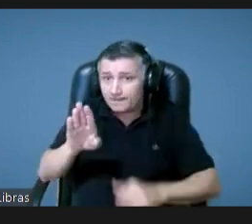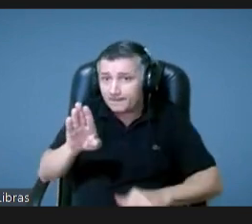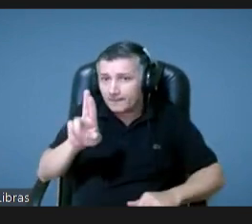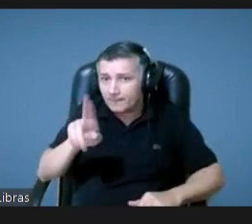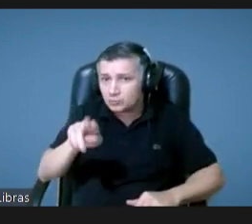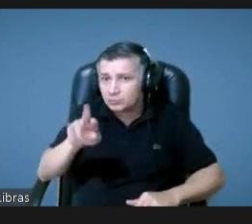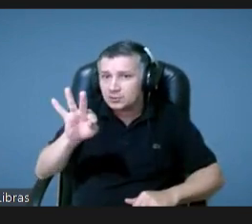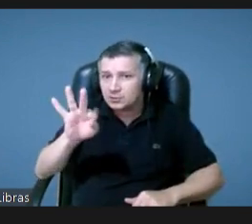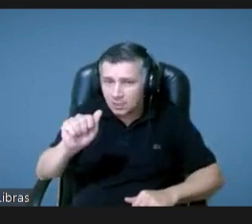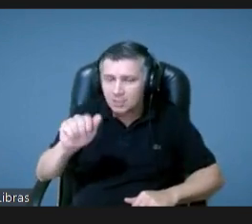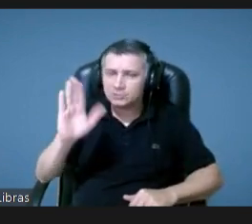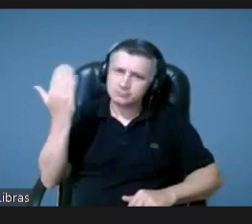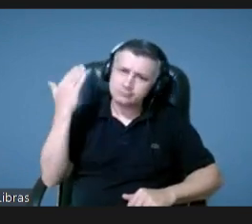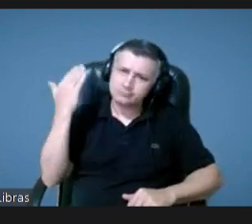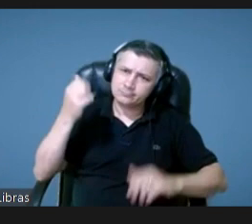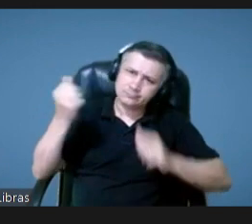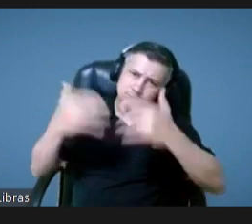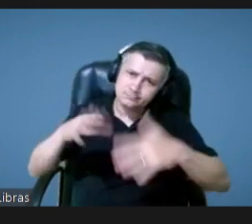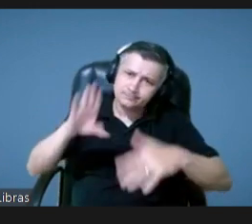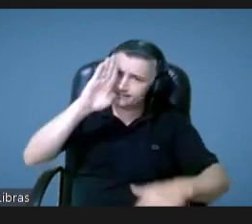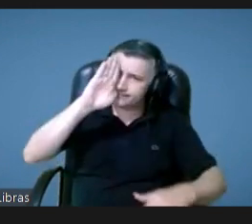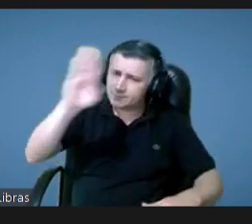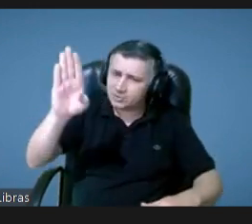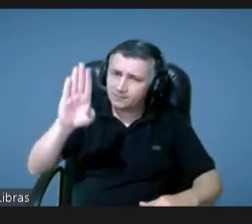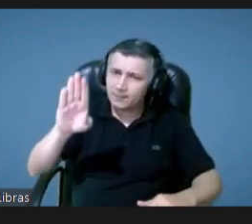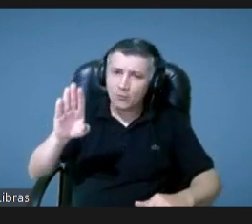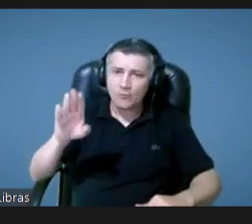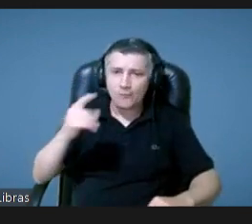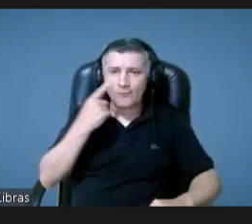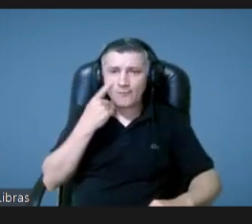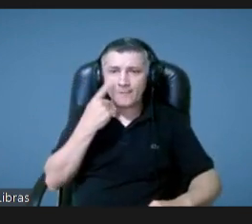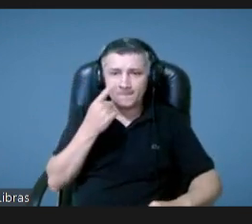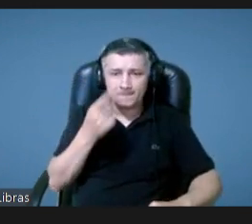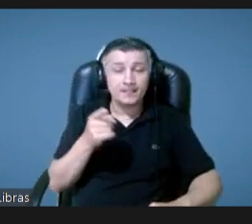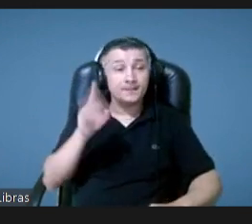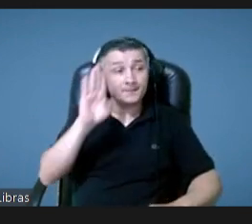in terms of gross revenue. As I said before,